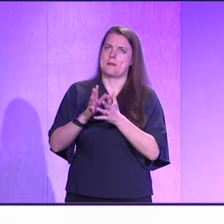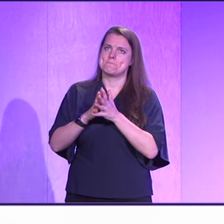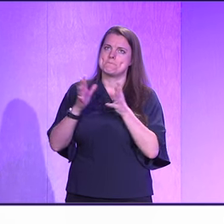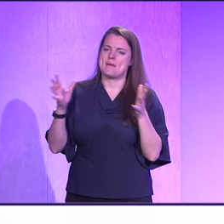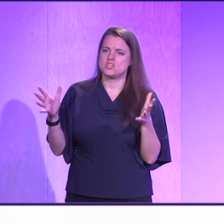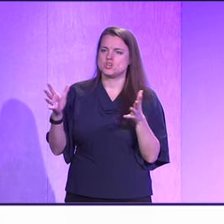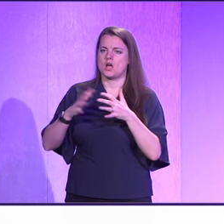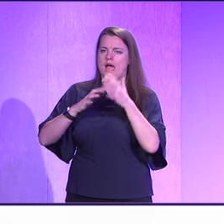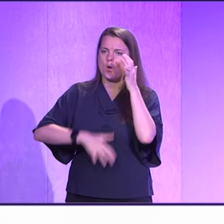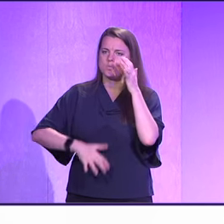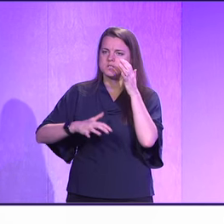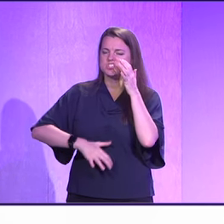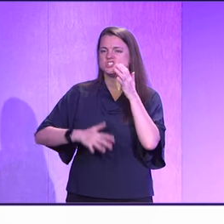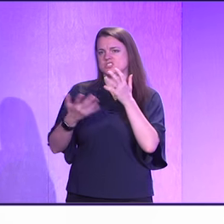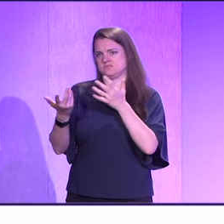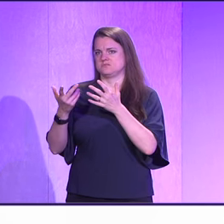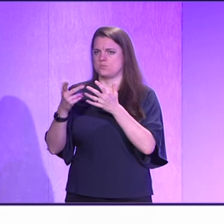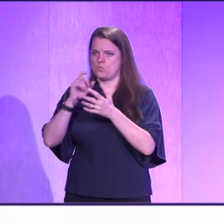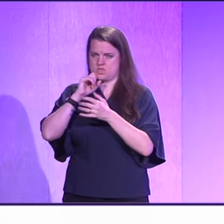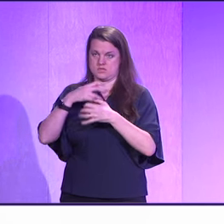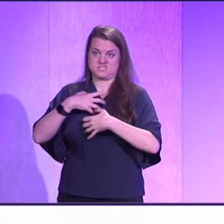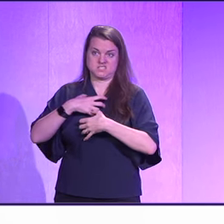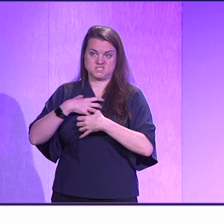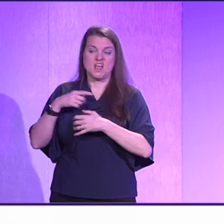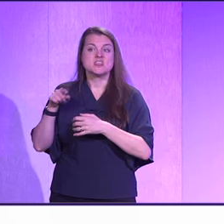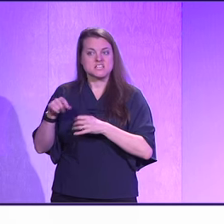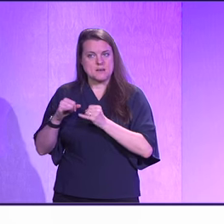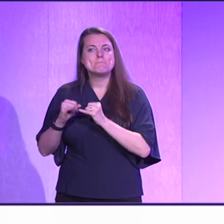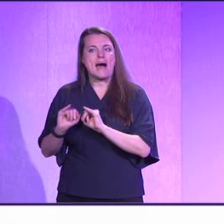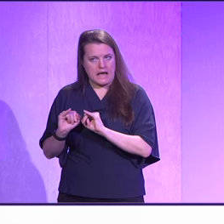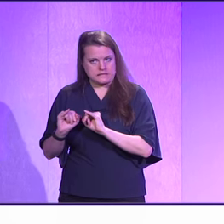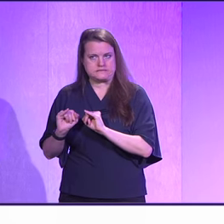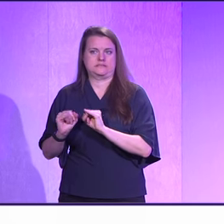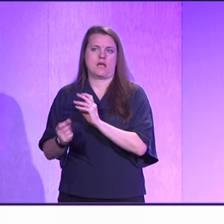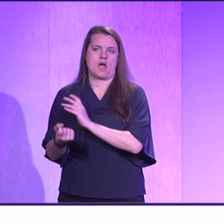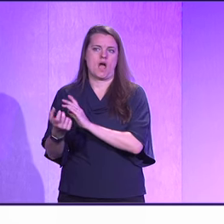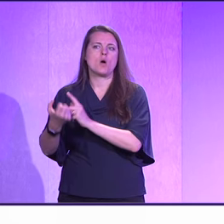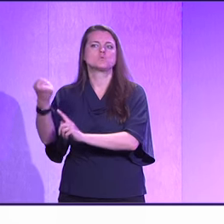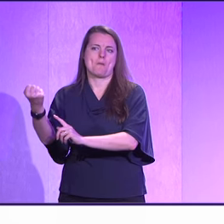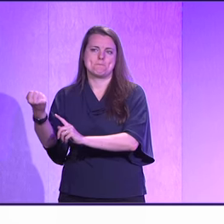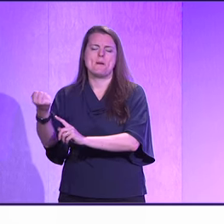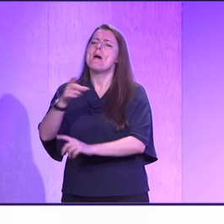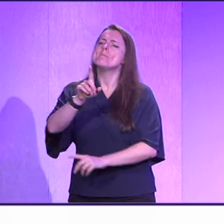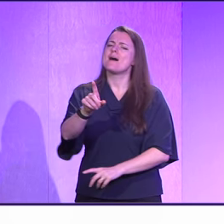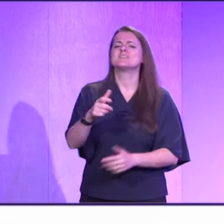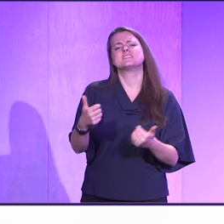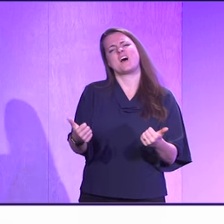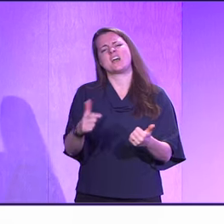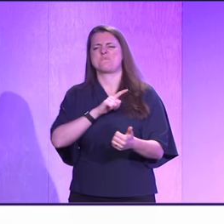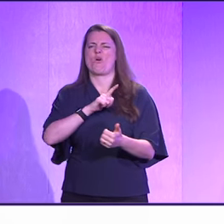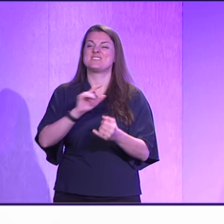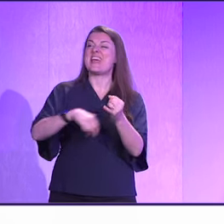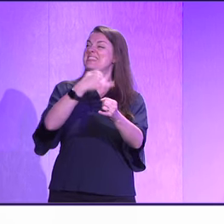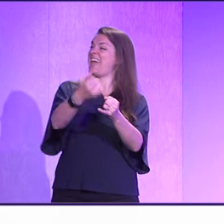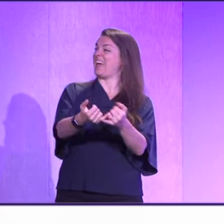flights grounded. CEO got pulled in front of the government. That's a really bad day. But it's fine, right? Because all's well